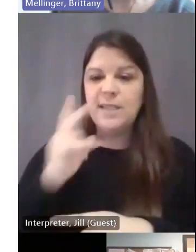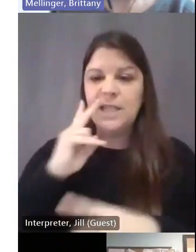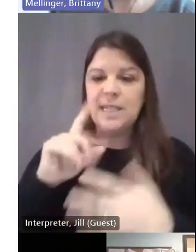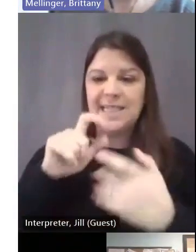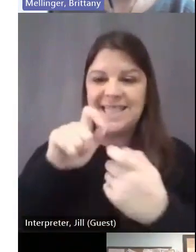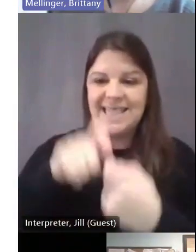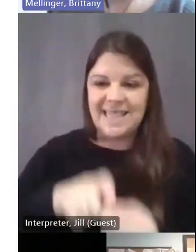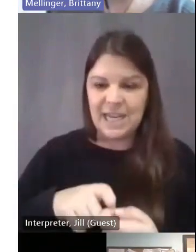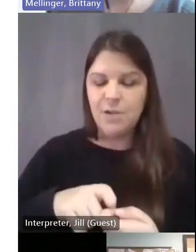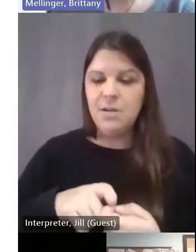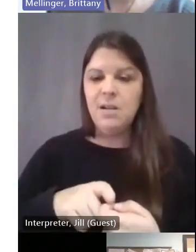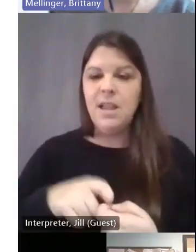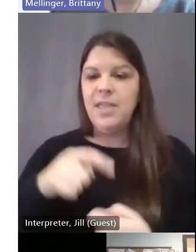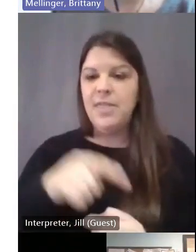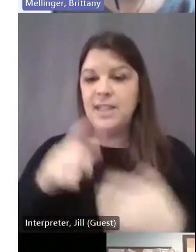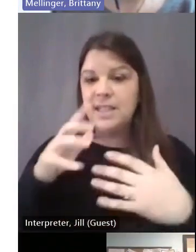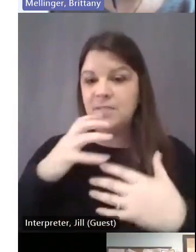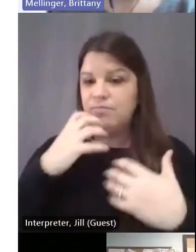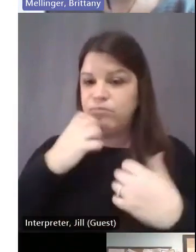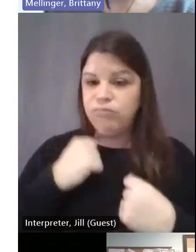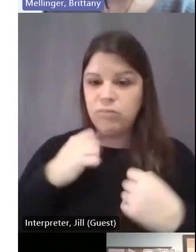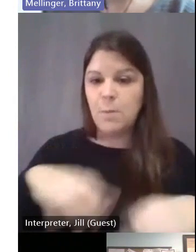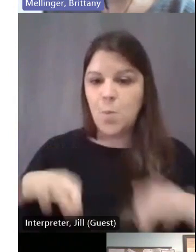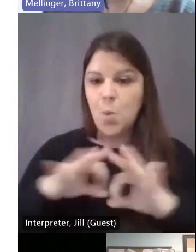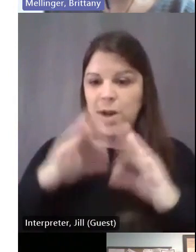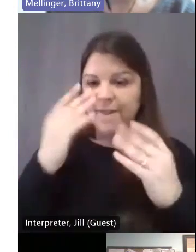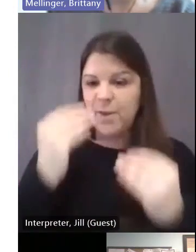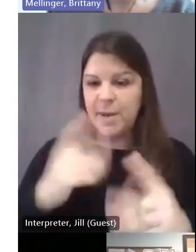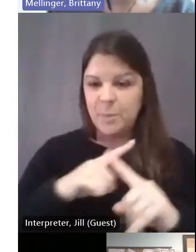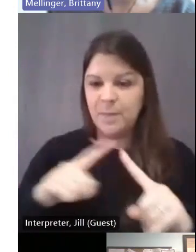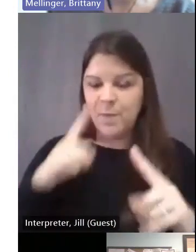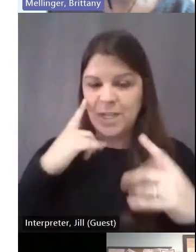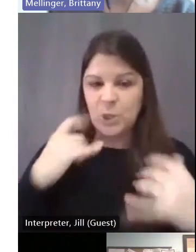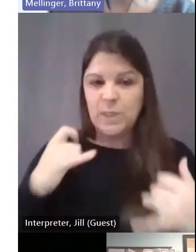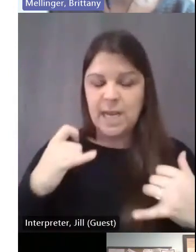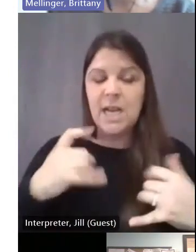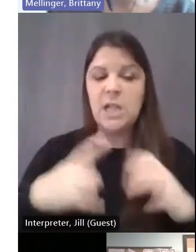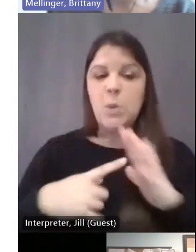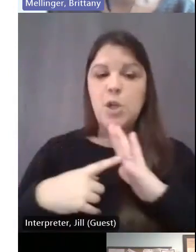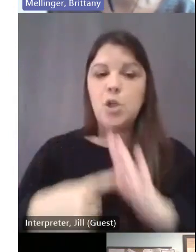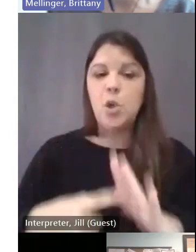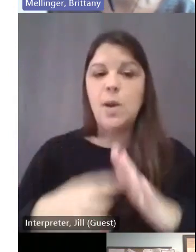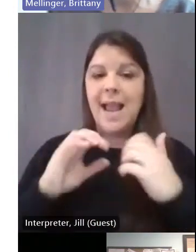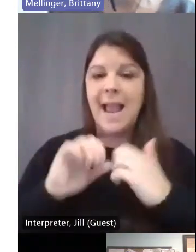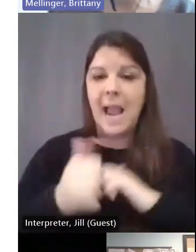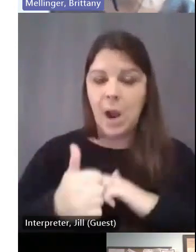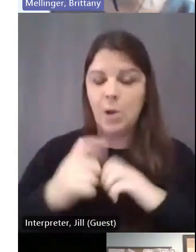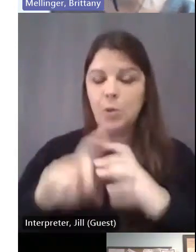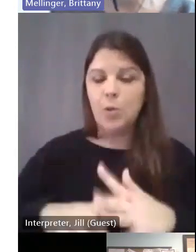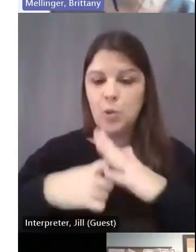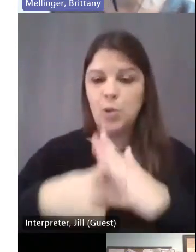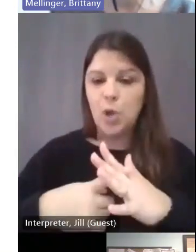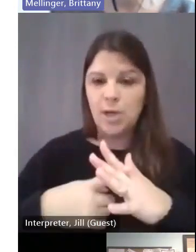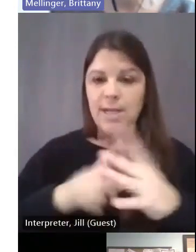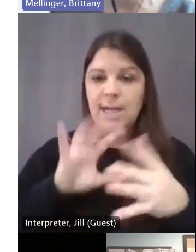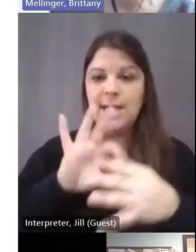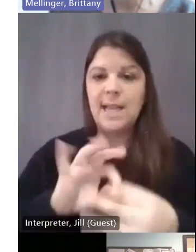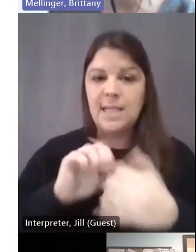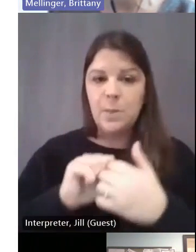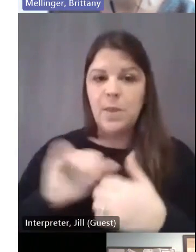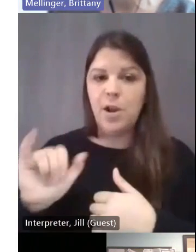process, and that is valuable information, but for today's purposes, I just want to highlight that the way that you get started is connecting with our